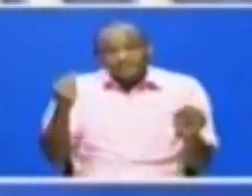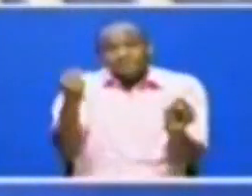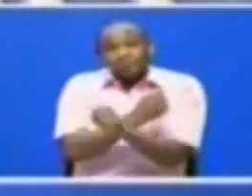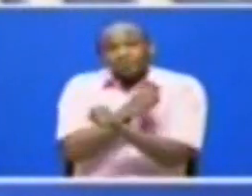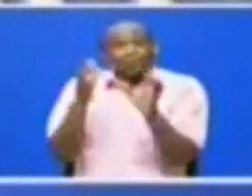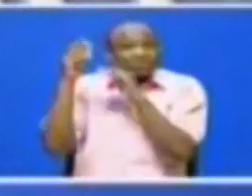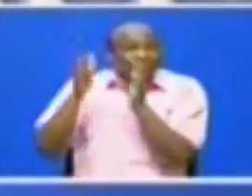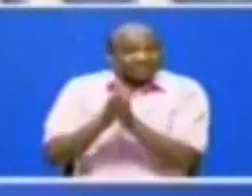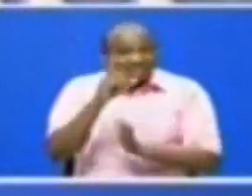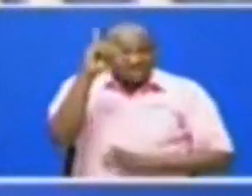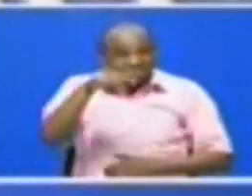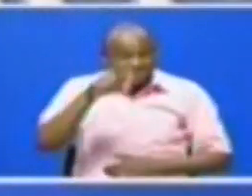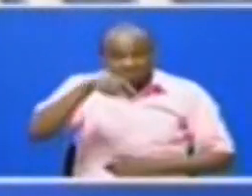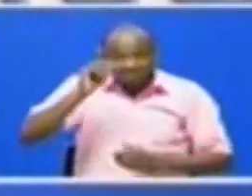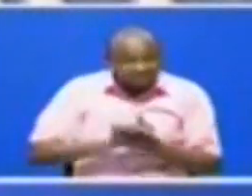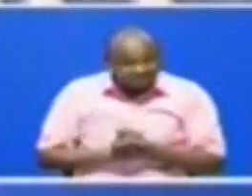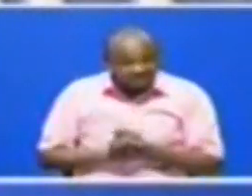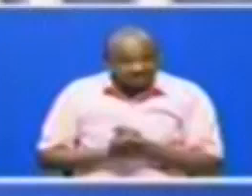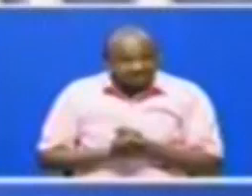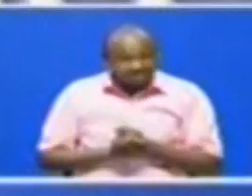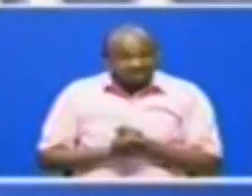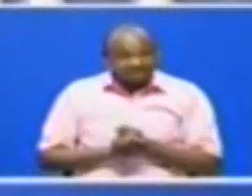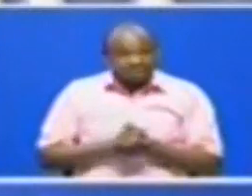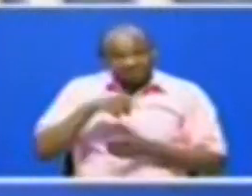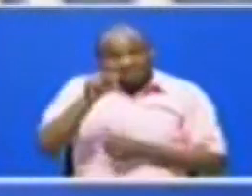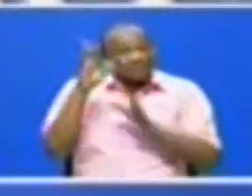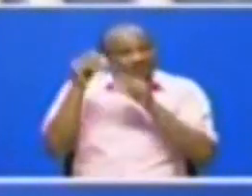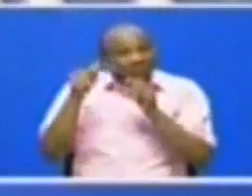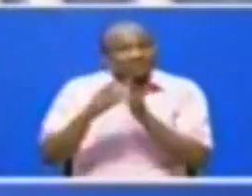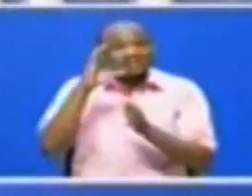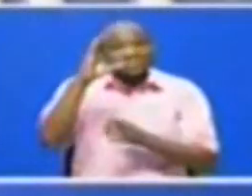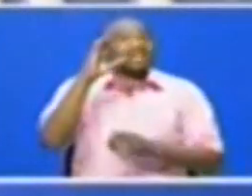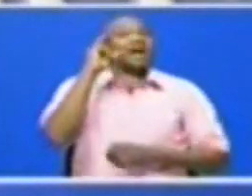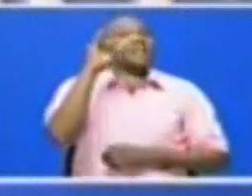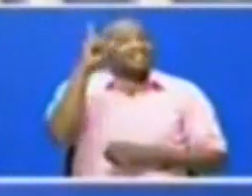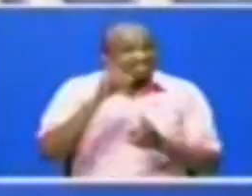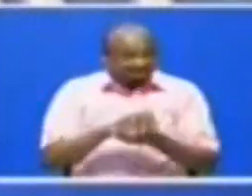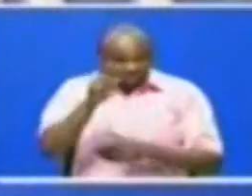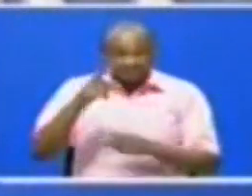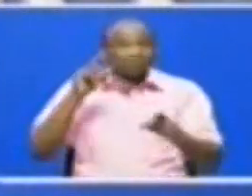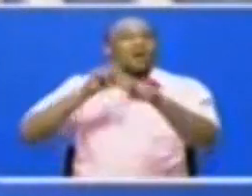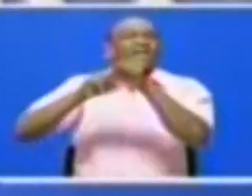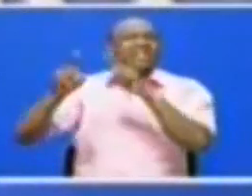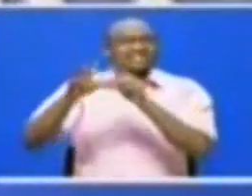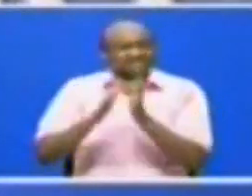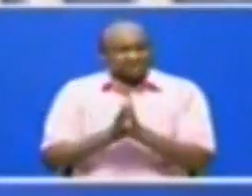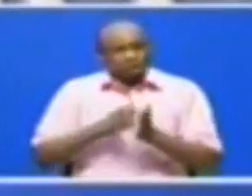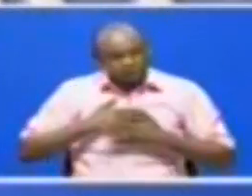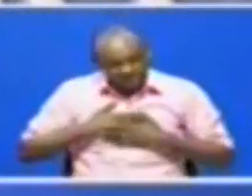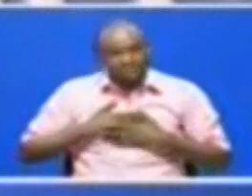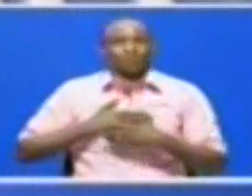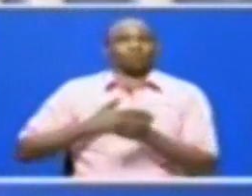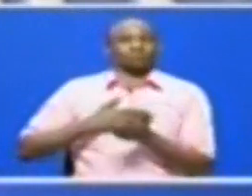expect the Director of Public Prosecution, you cannot expect the Director of Criminal Investigation to go and arrest Honorable Mwangi